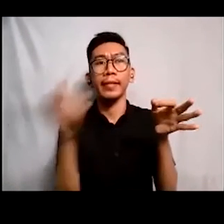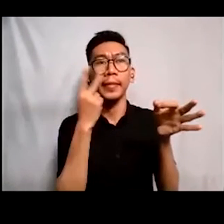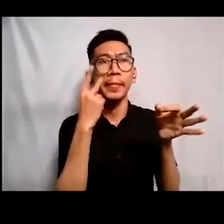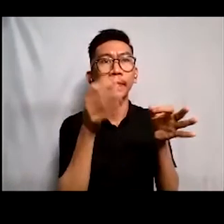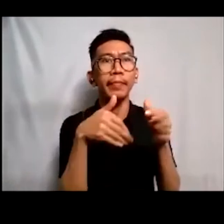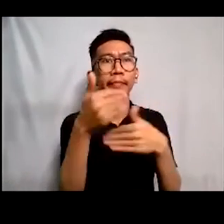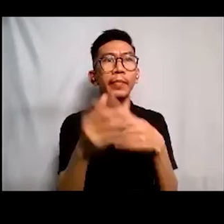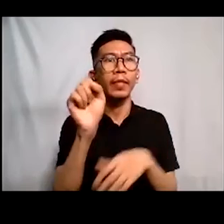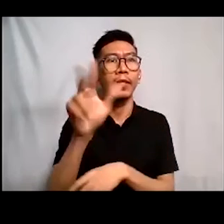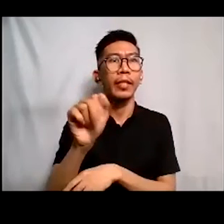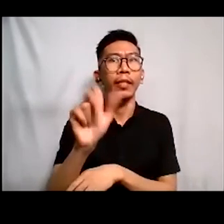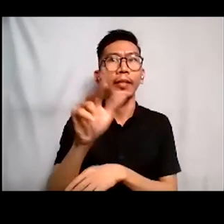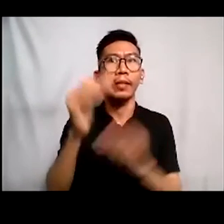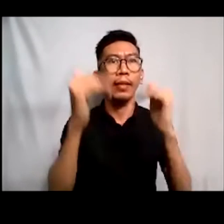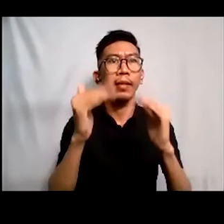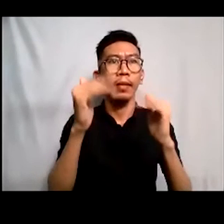13.